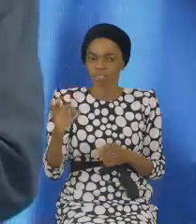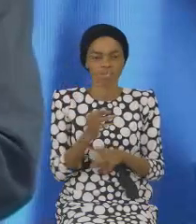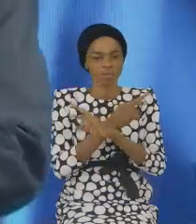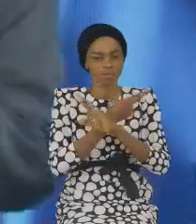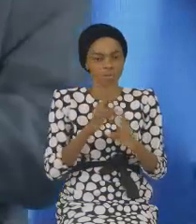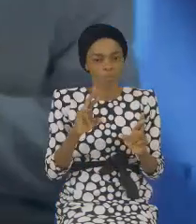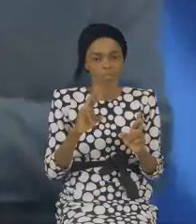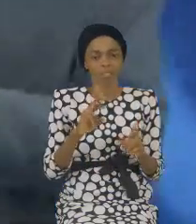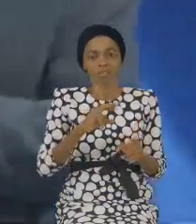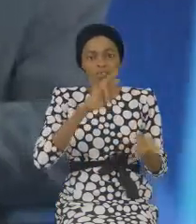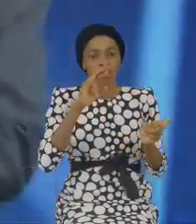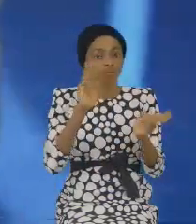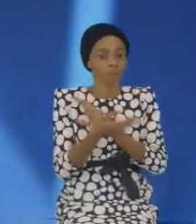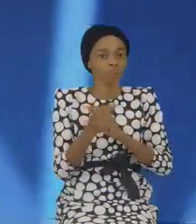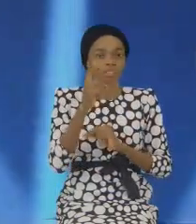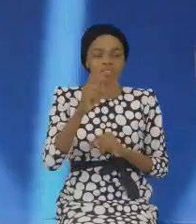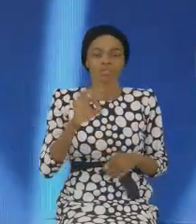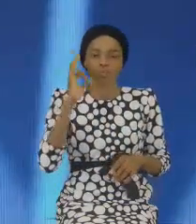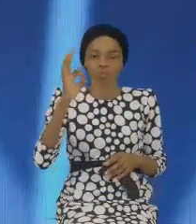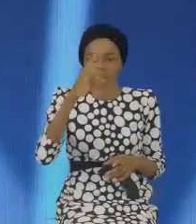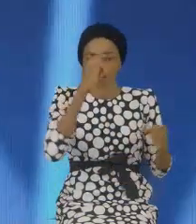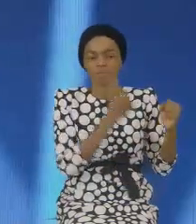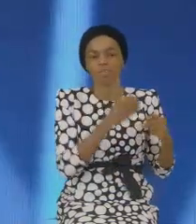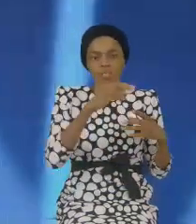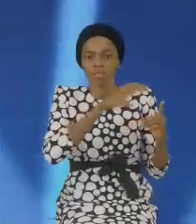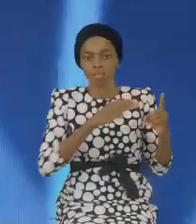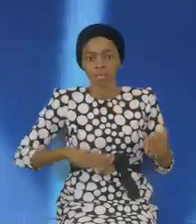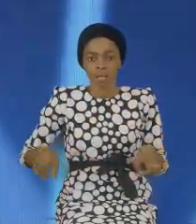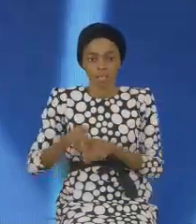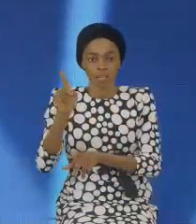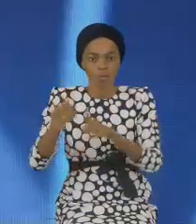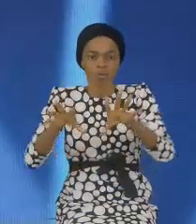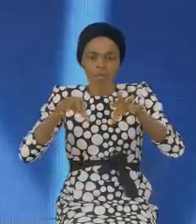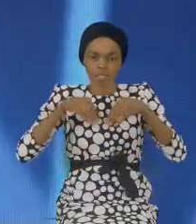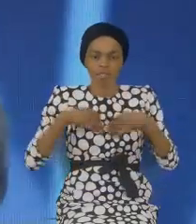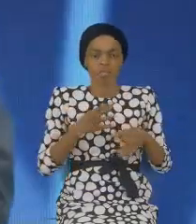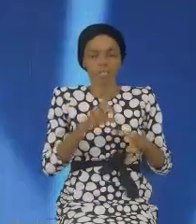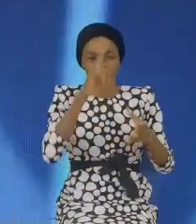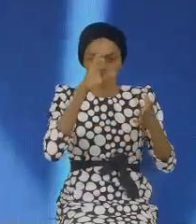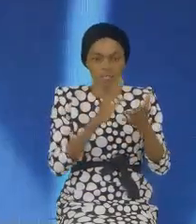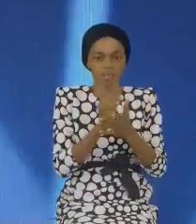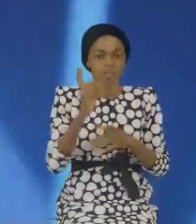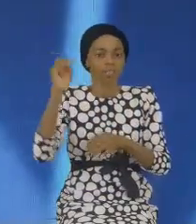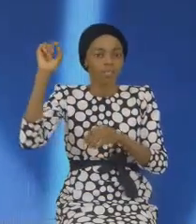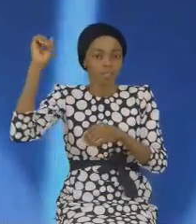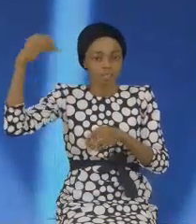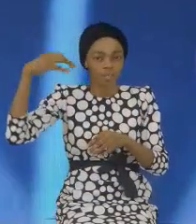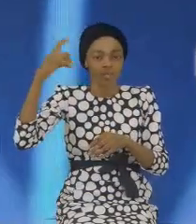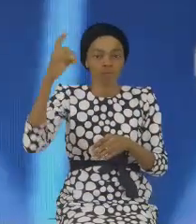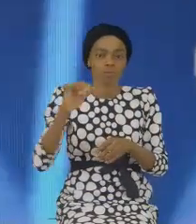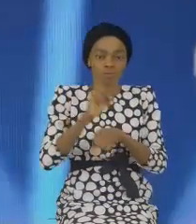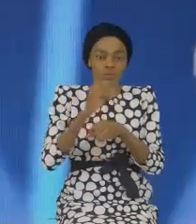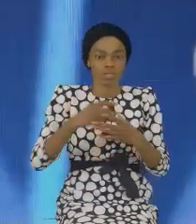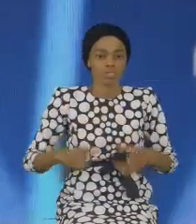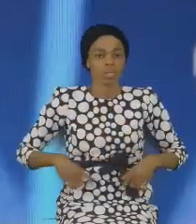in Christ, and as they accept that and believe that, the grace of God works in their lives. They are justified